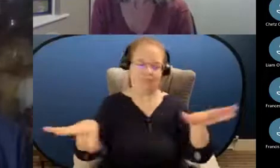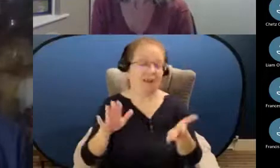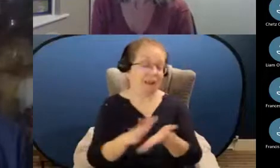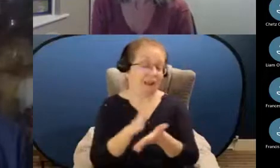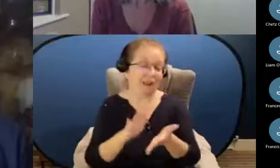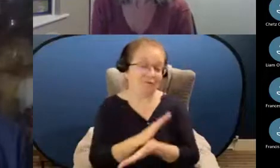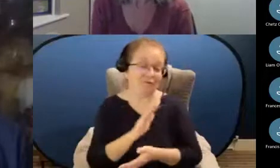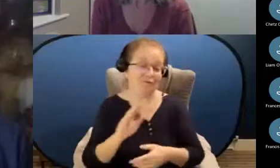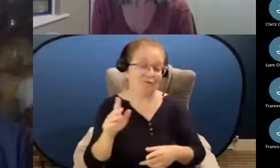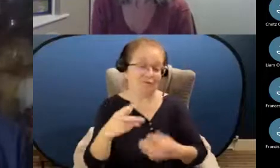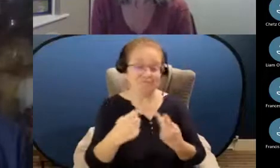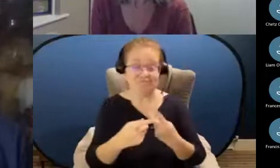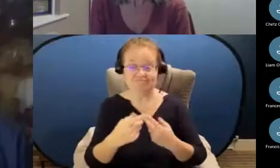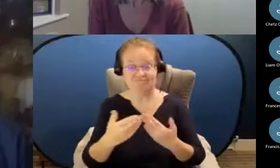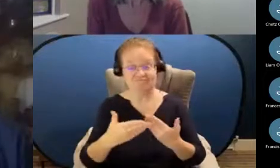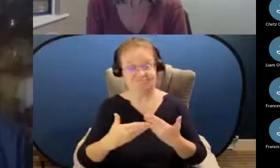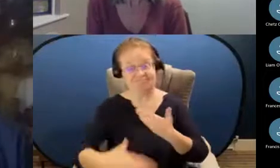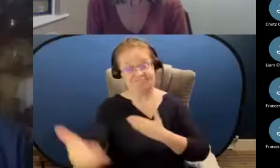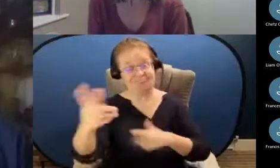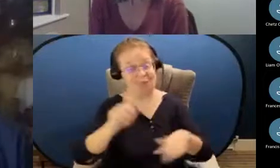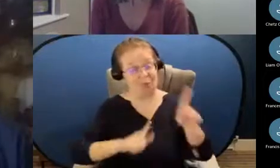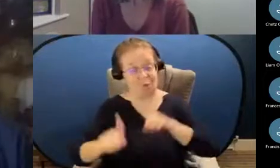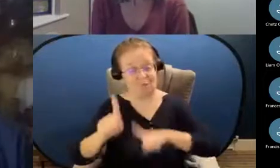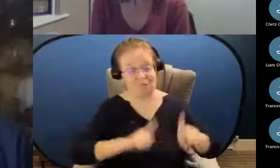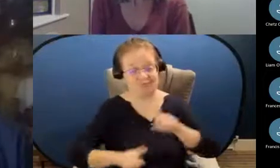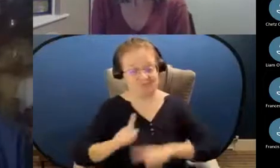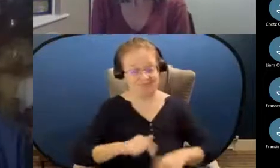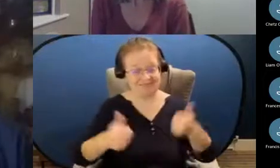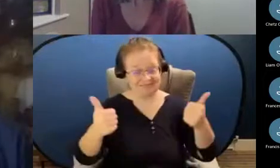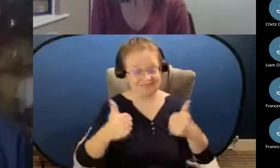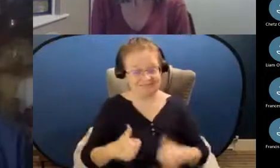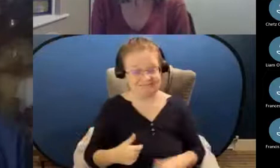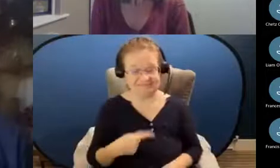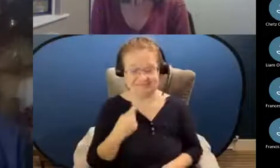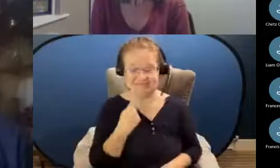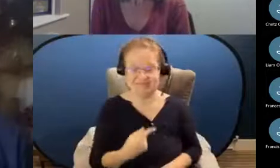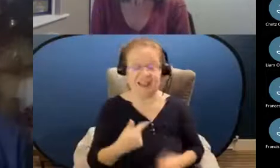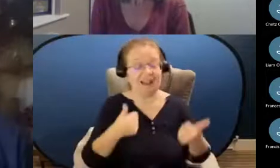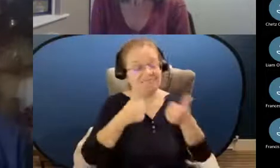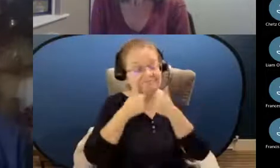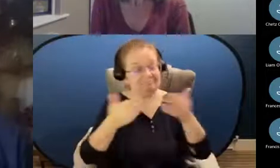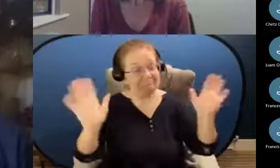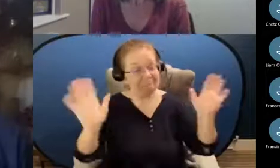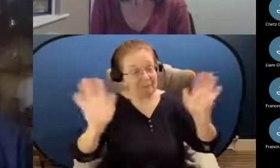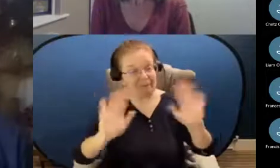rest of the conference. I shall say goodbye.